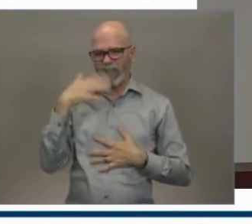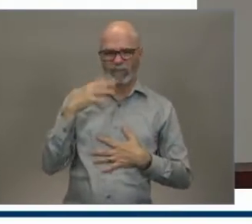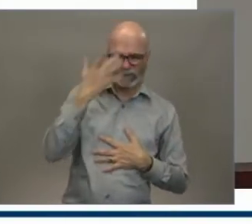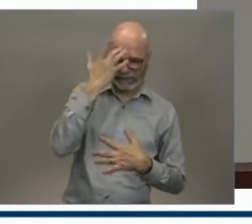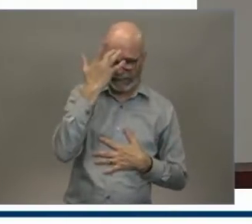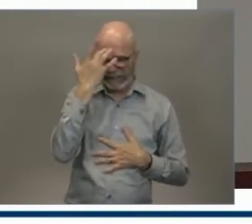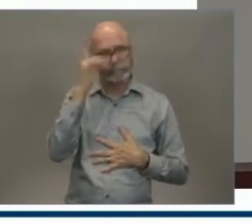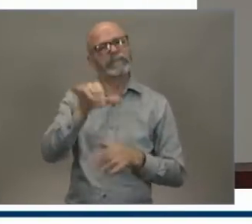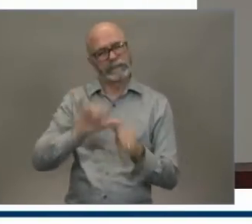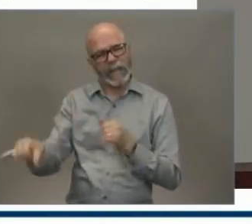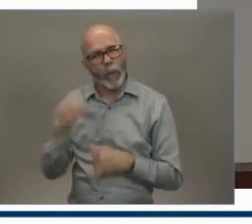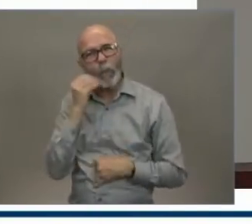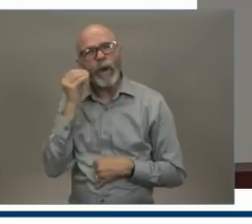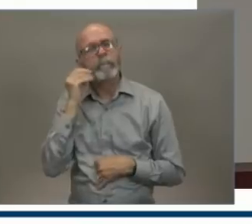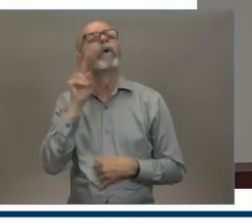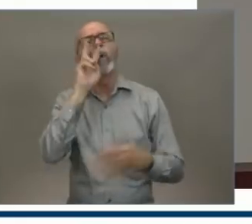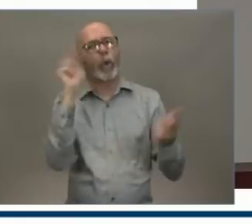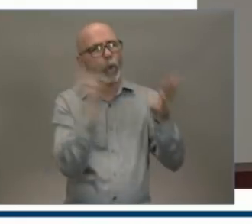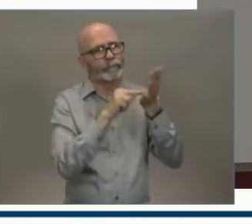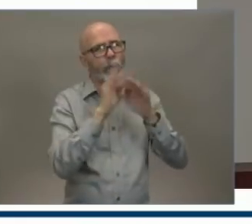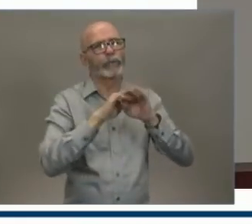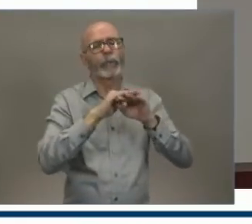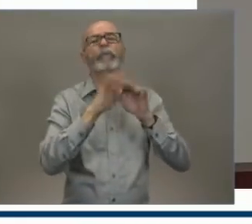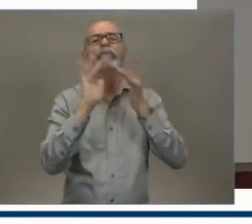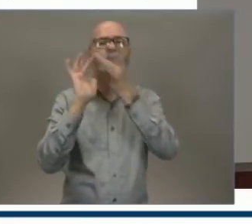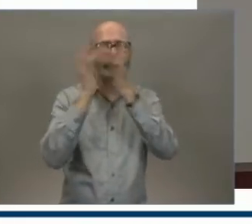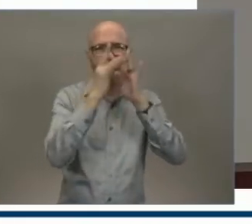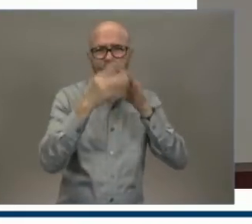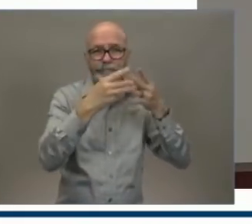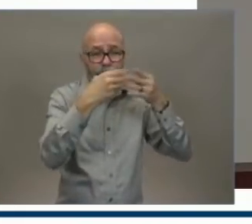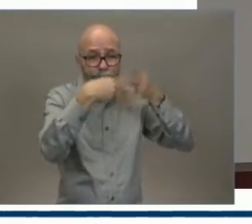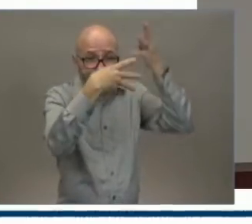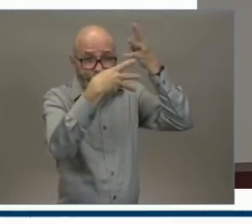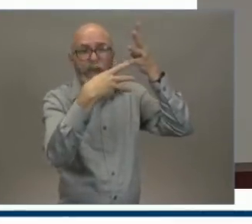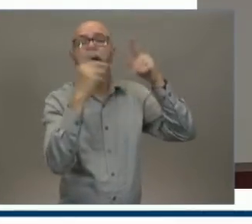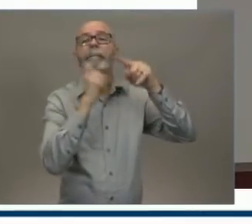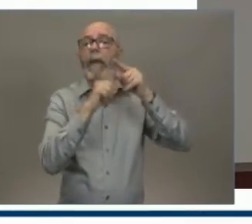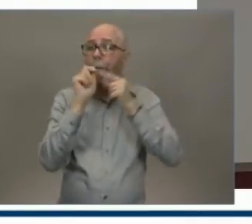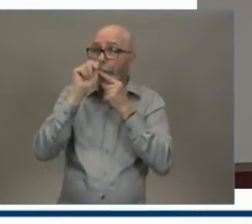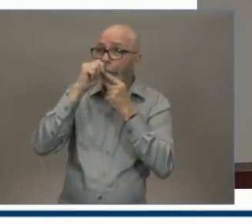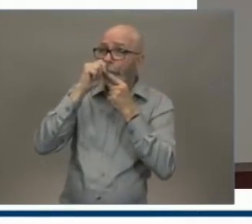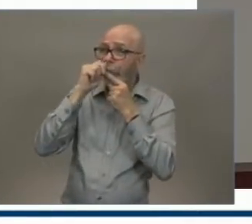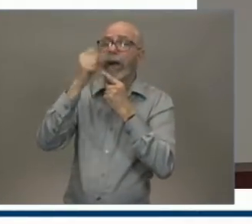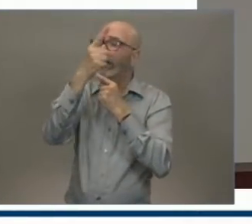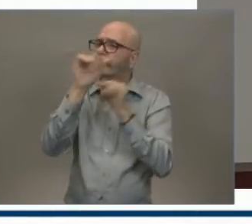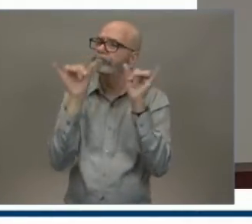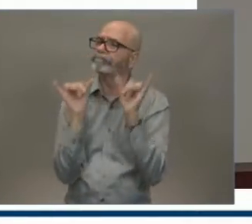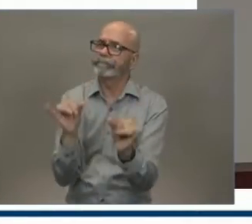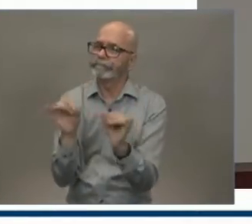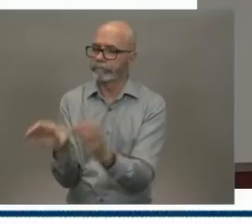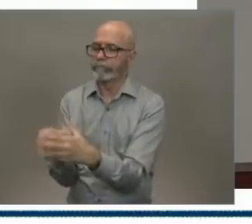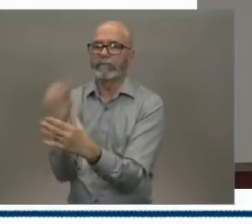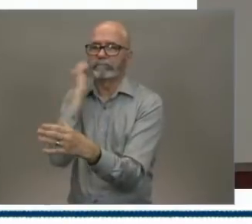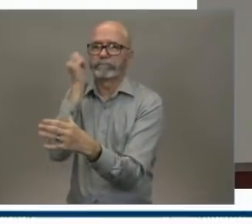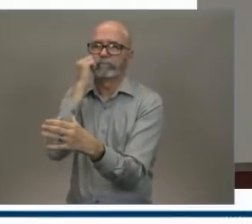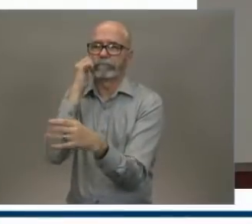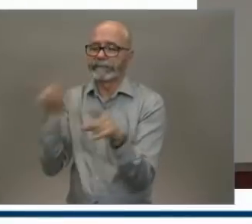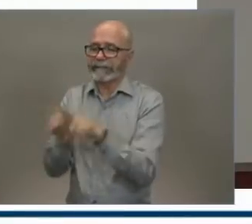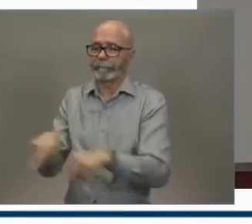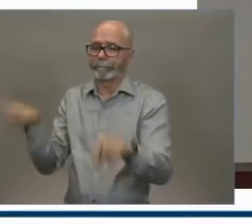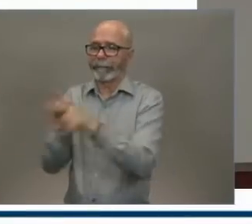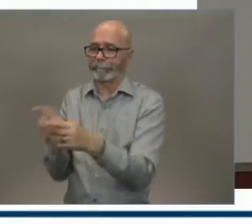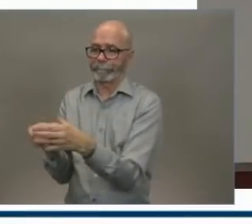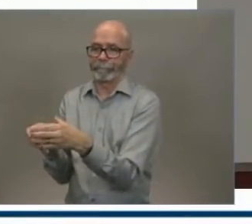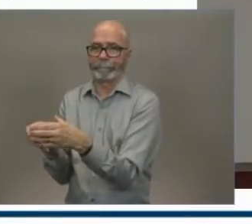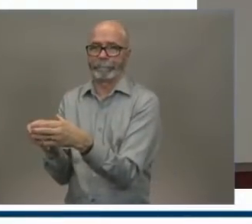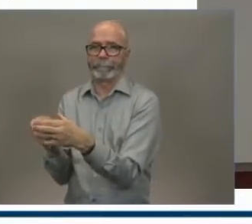assessment for possible testing. Keep your social gatherings in small, consistent numbers. And as we've got now much